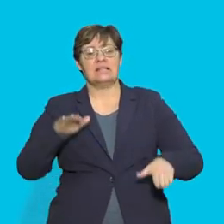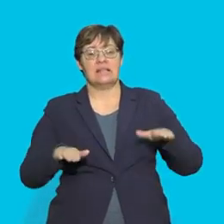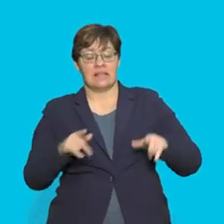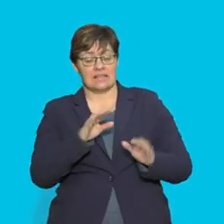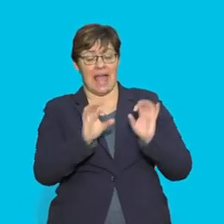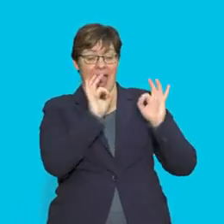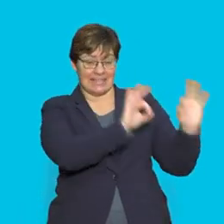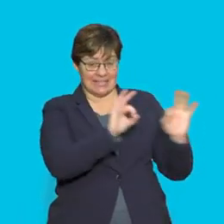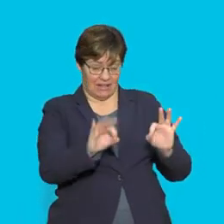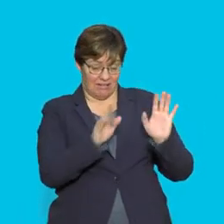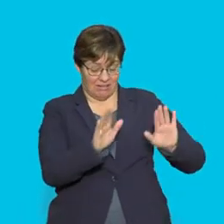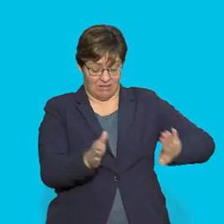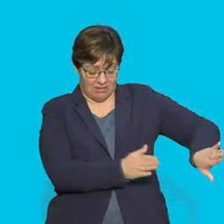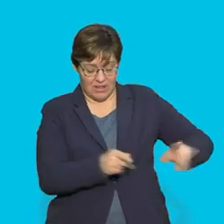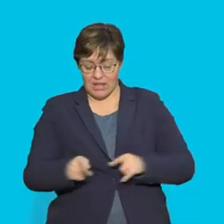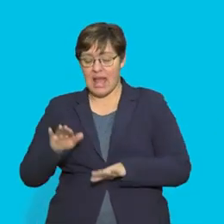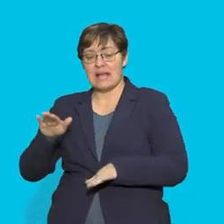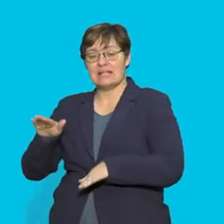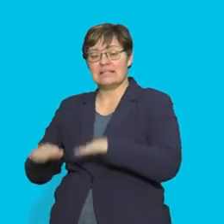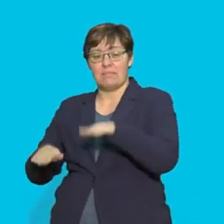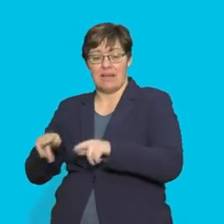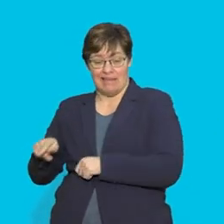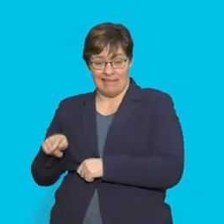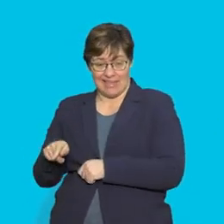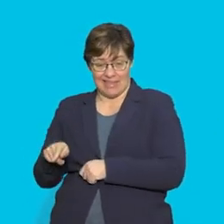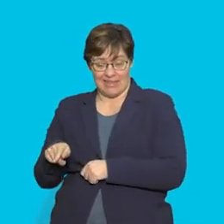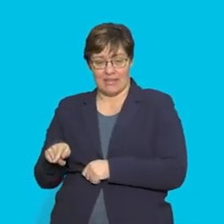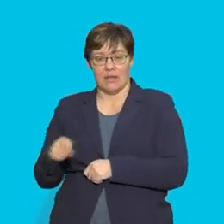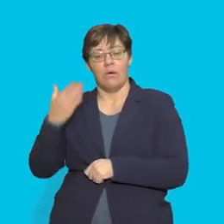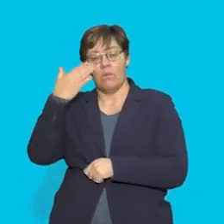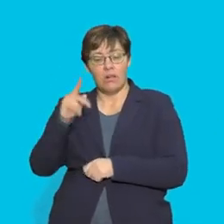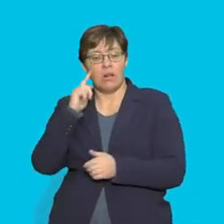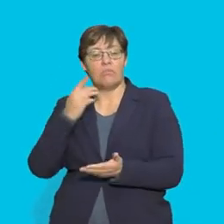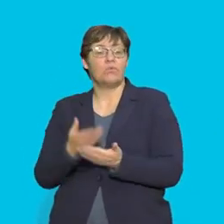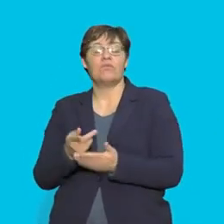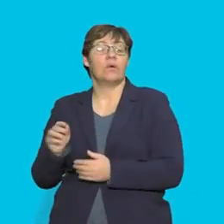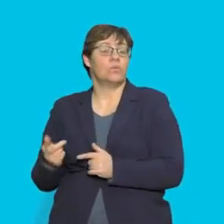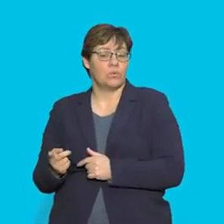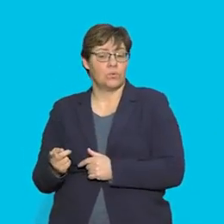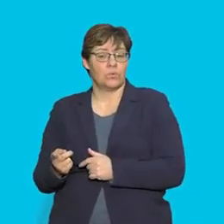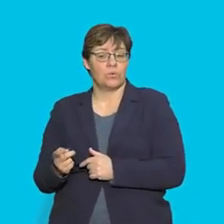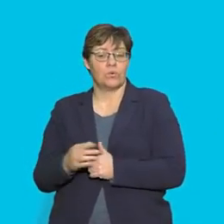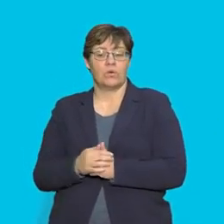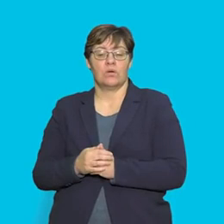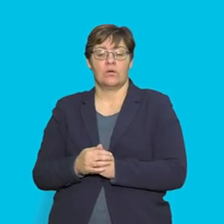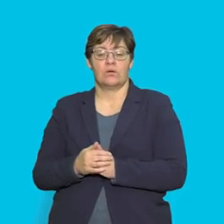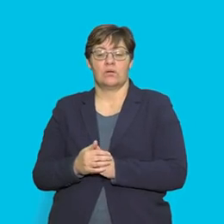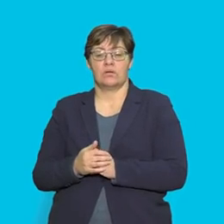the similarity. And the similarity that we need to prove, we normally prove it